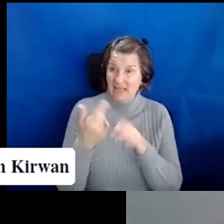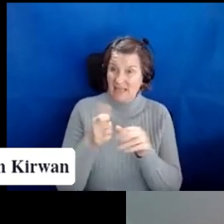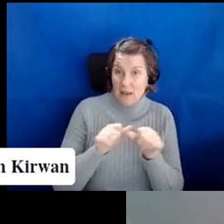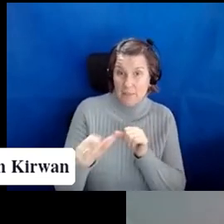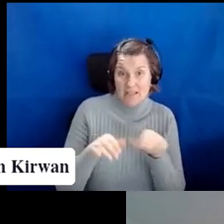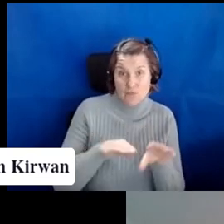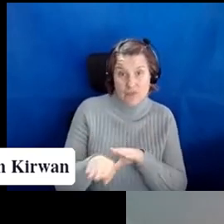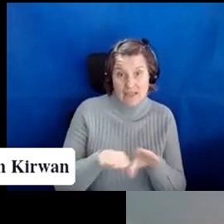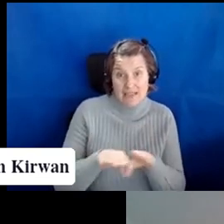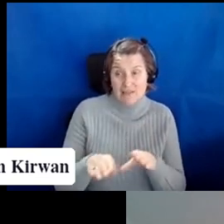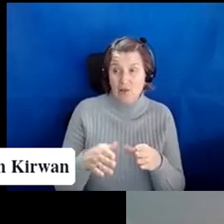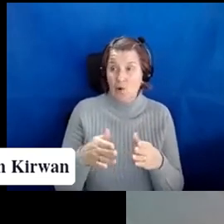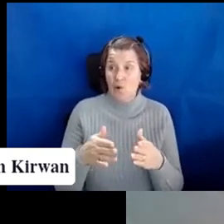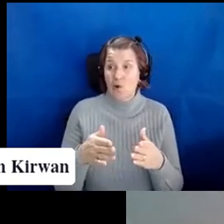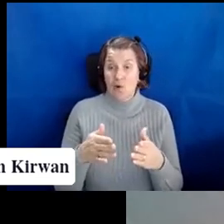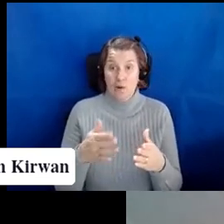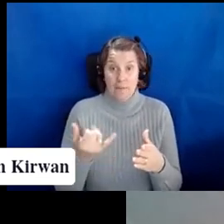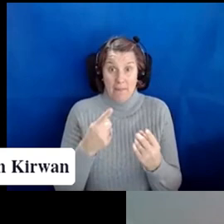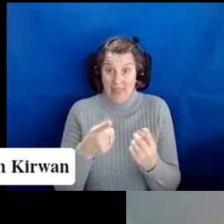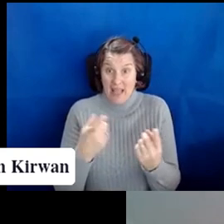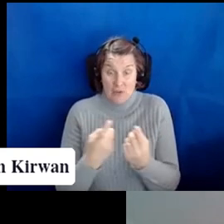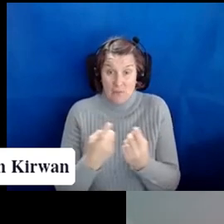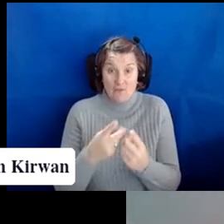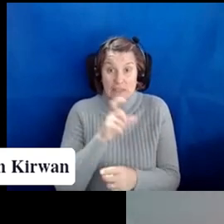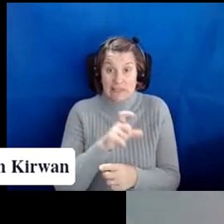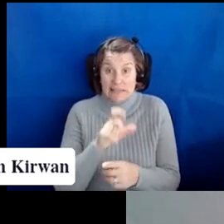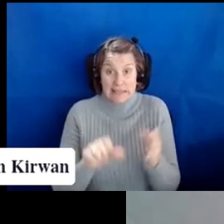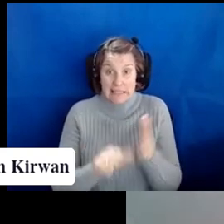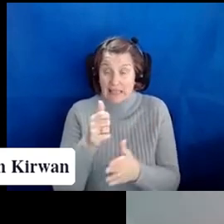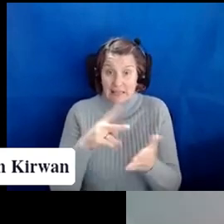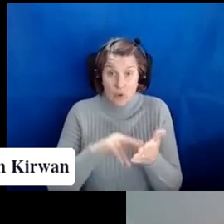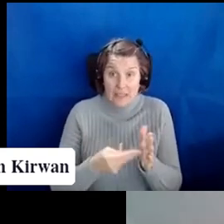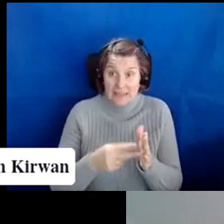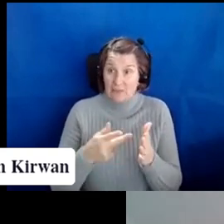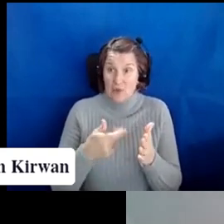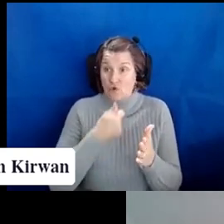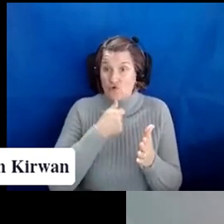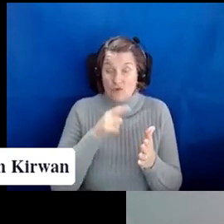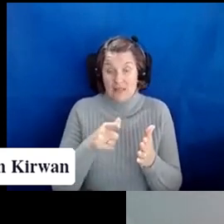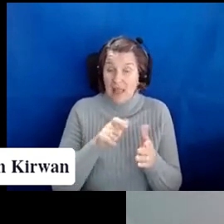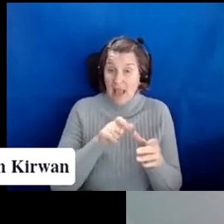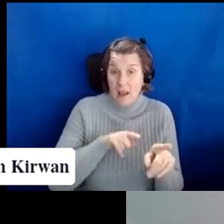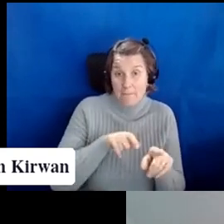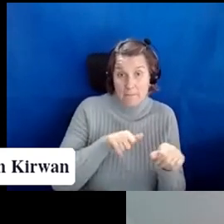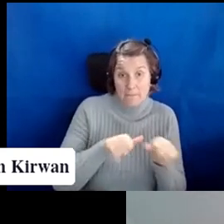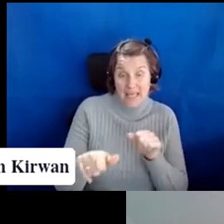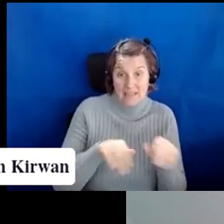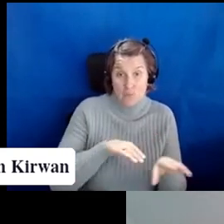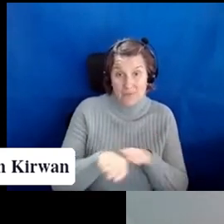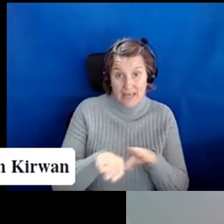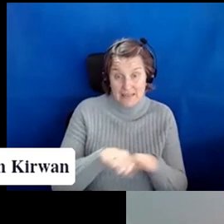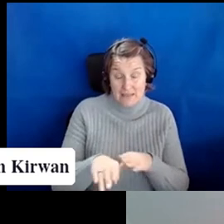practice, or and maybe this is something for CC Skills as an organization, but convening some of this best practice and looking at